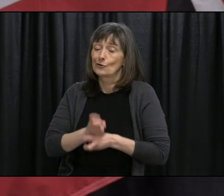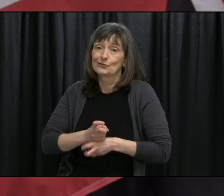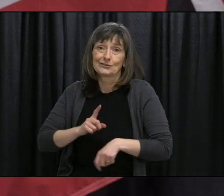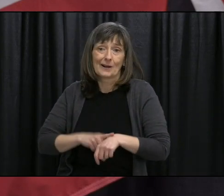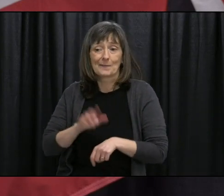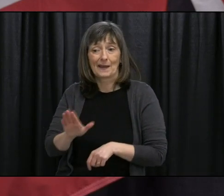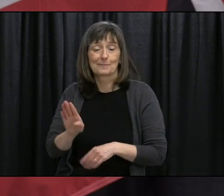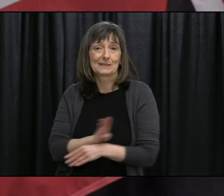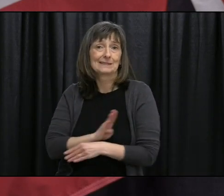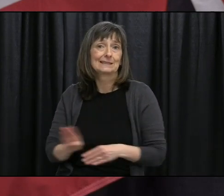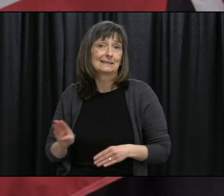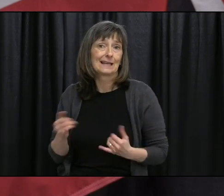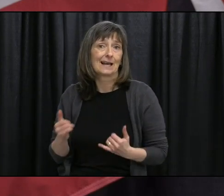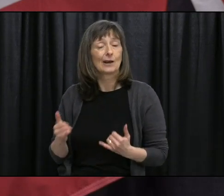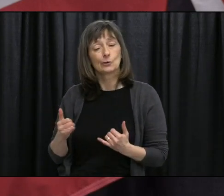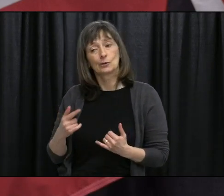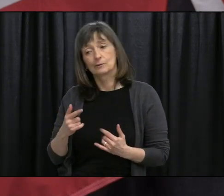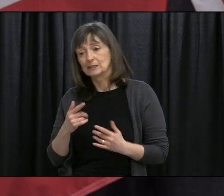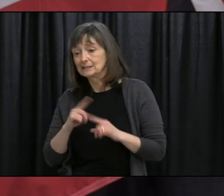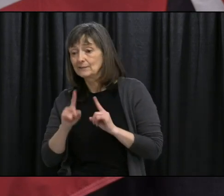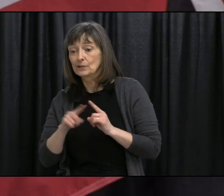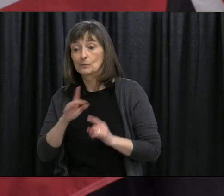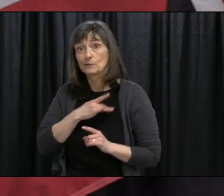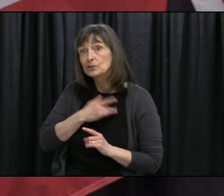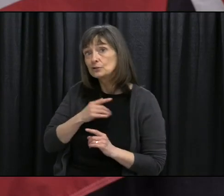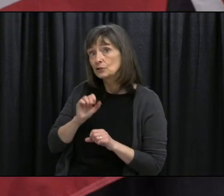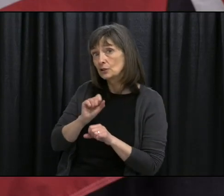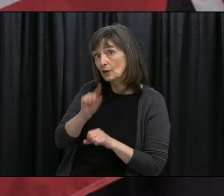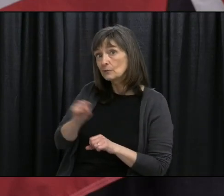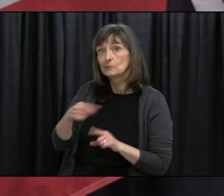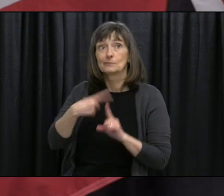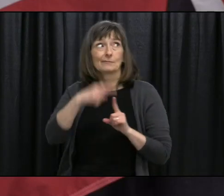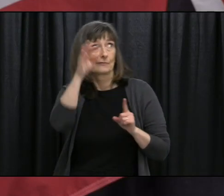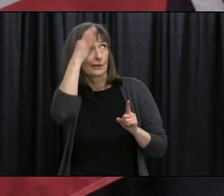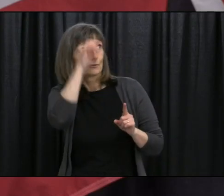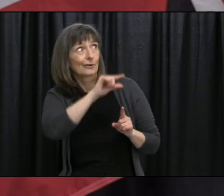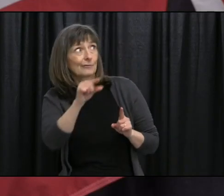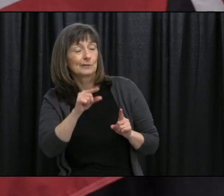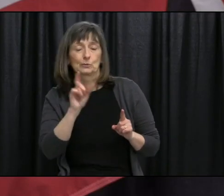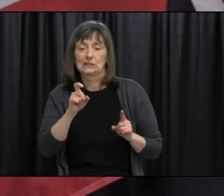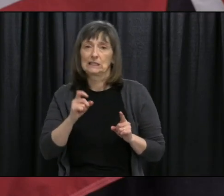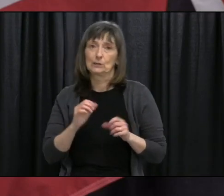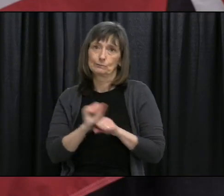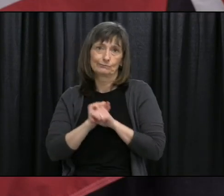government in this industry to work together. We have a good resource. We want to make sure we continue to promote it